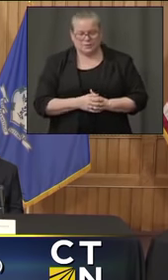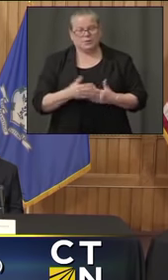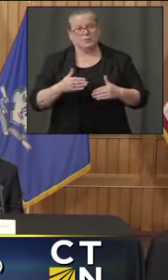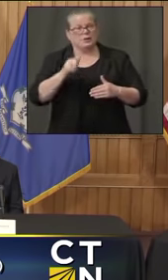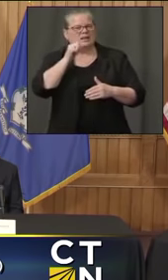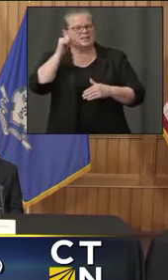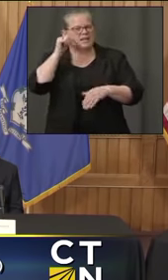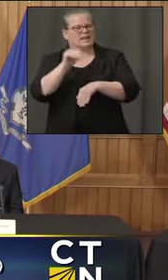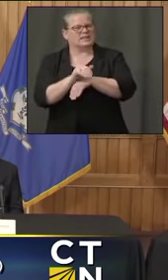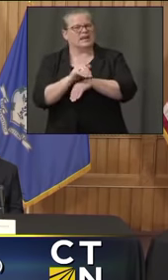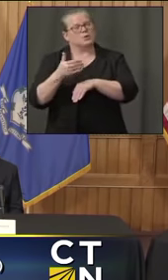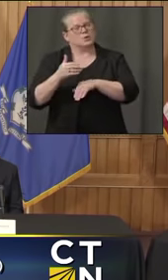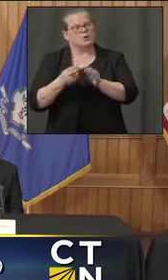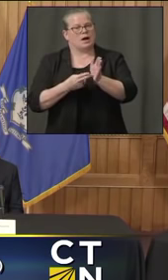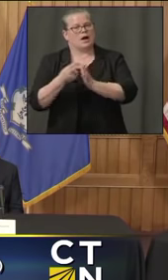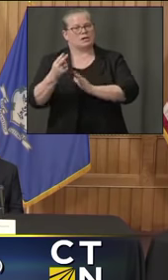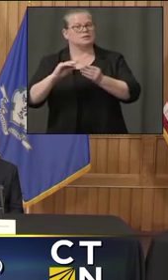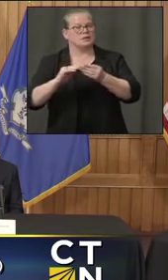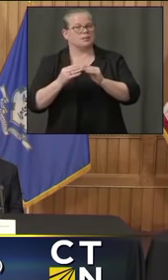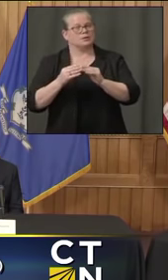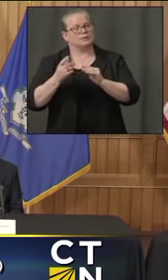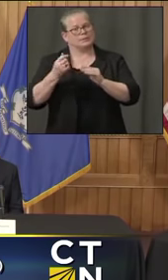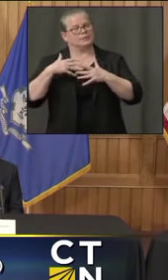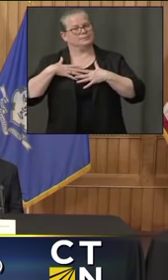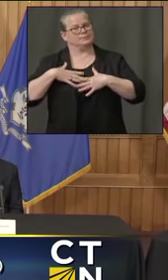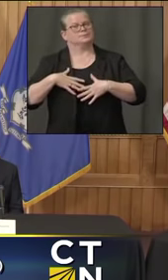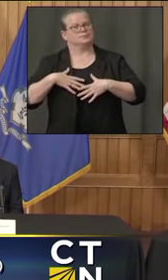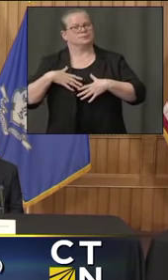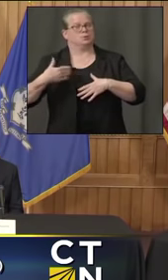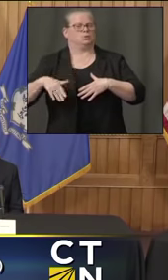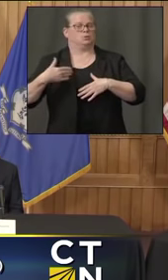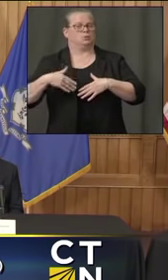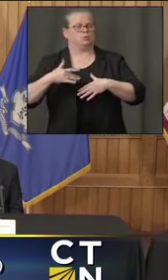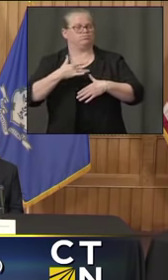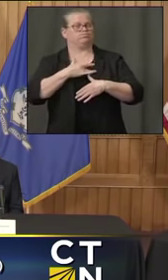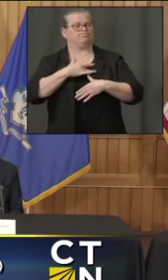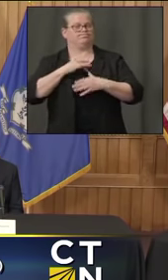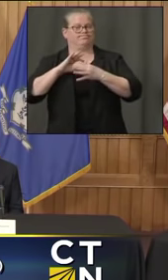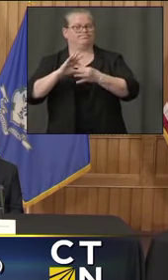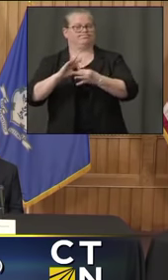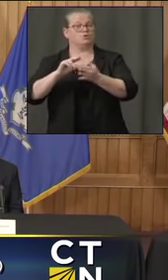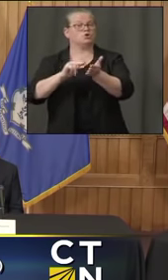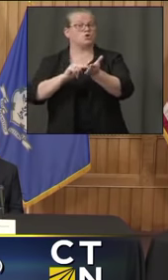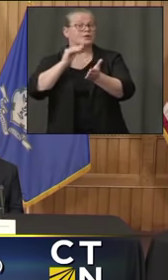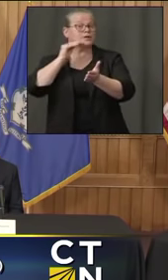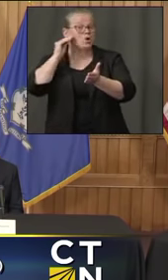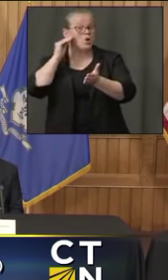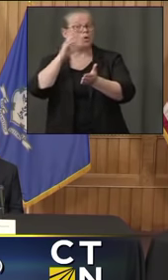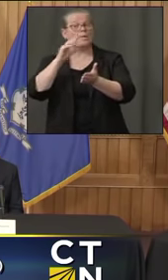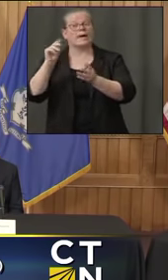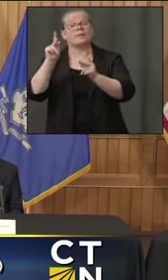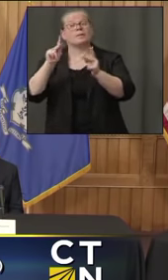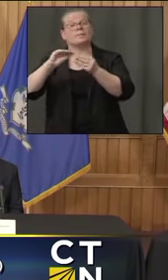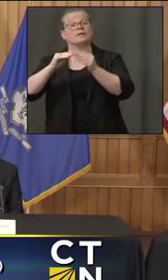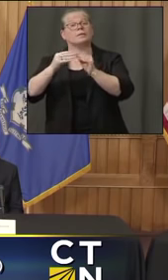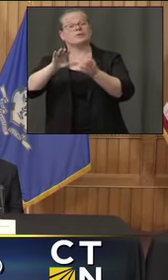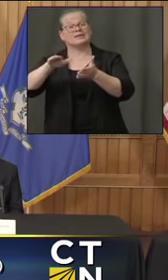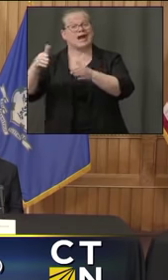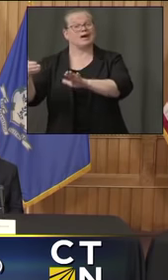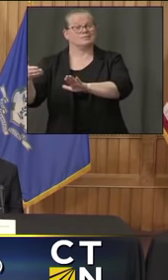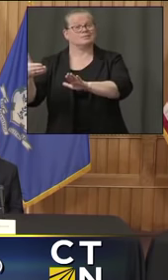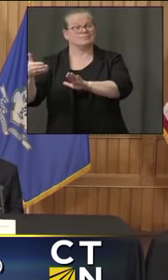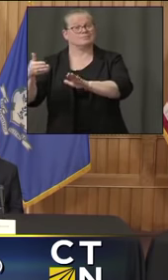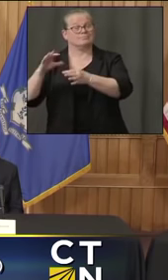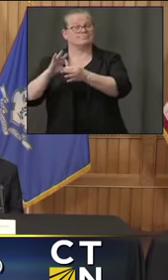numbers, honestly, came out regarding the nursing homes and nursing home deaths. And the representatives of the nursing home and